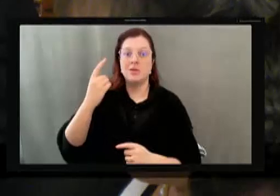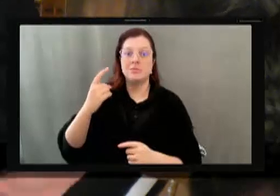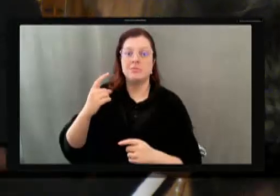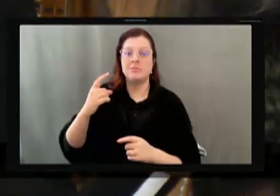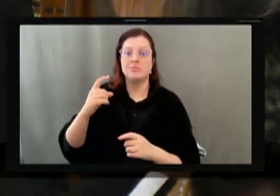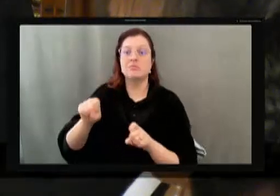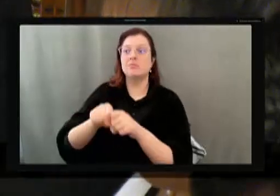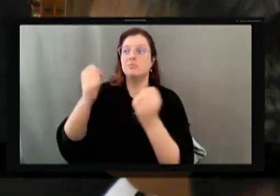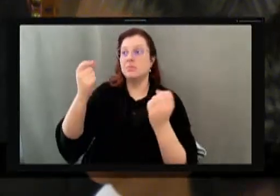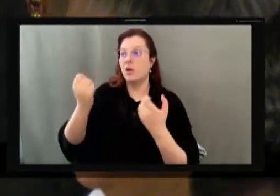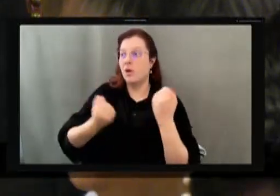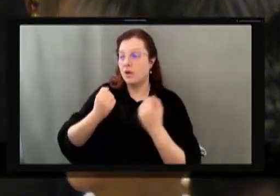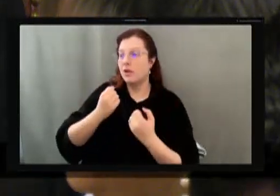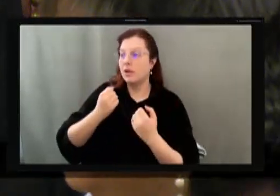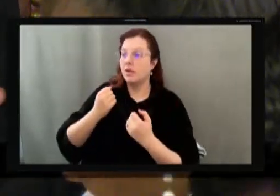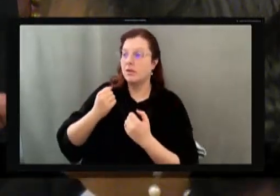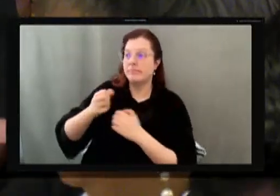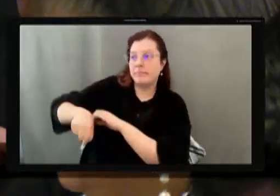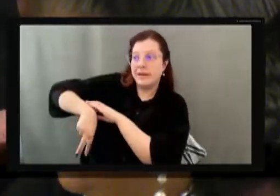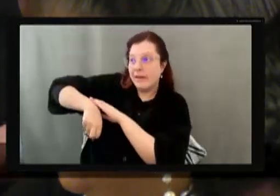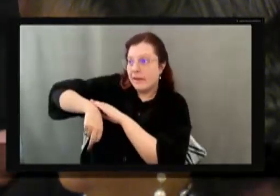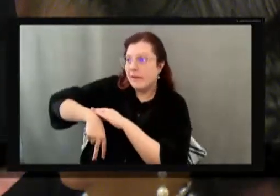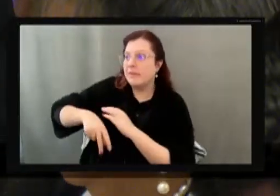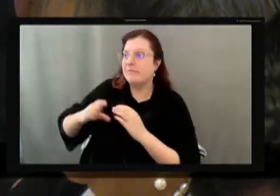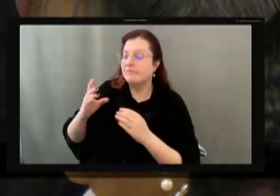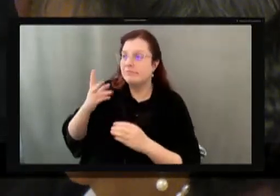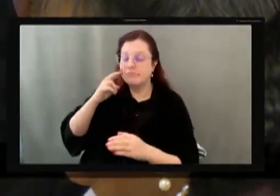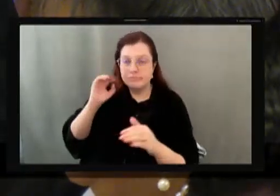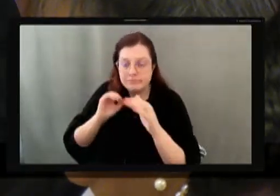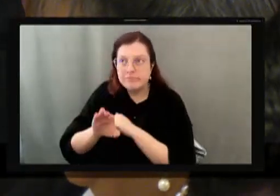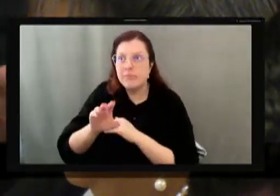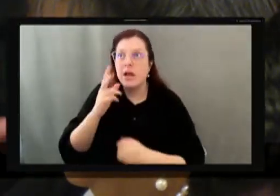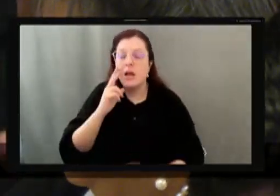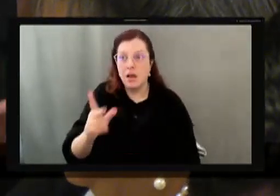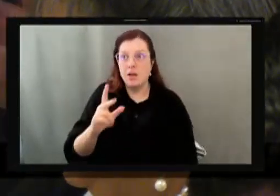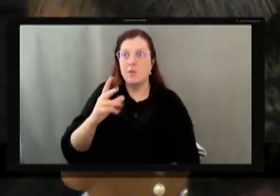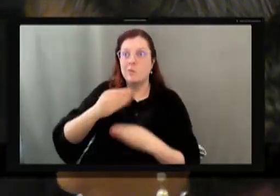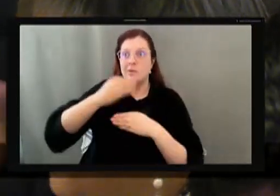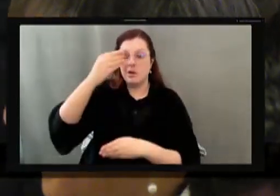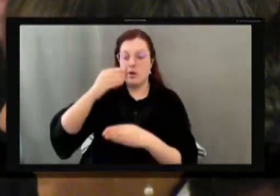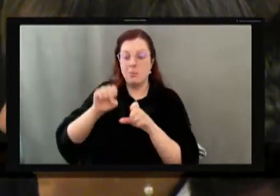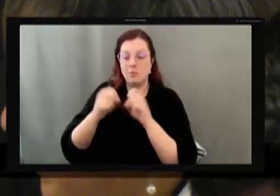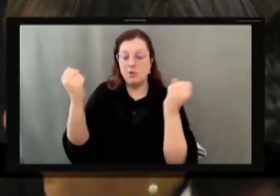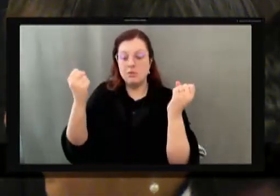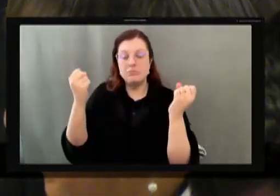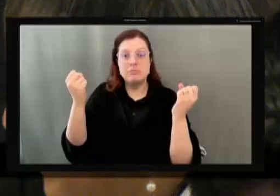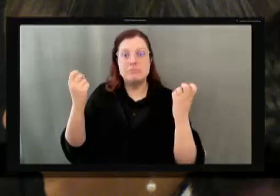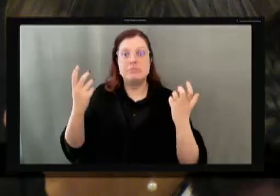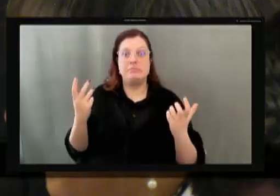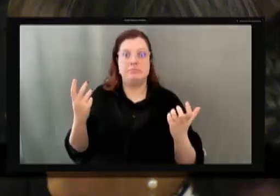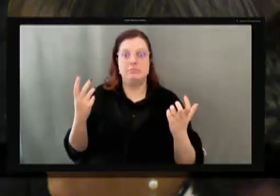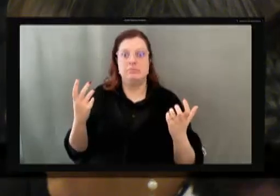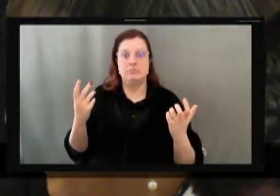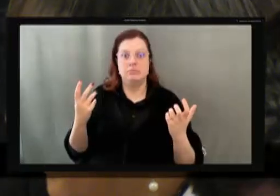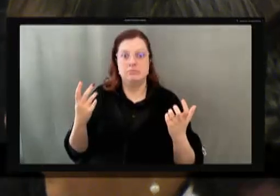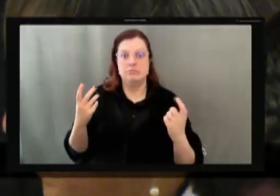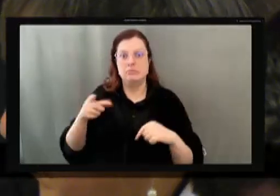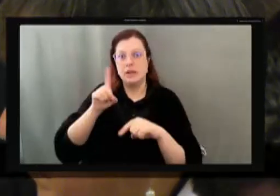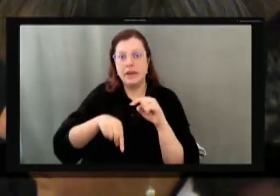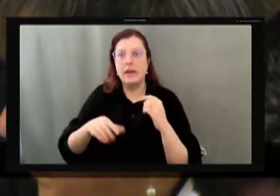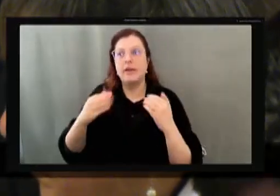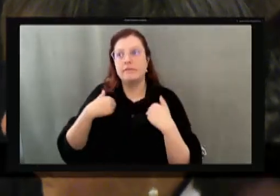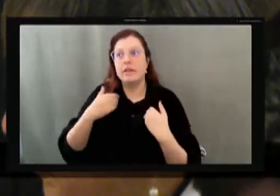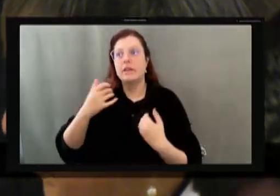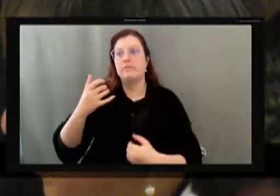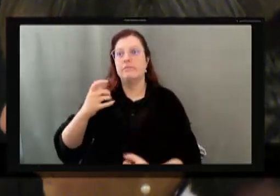out in the morning and the window's broken, you know, there's no point in having an officer come and write down that report. You can just